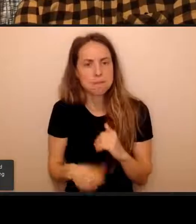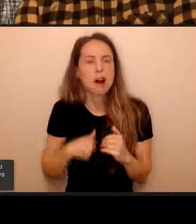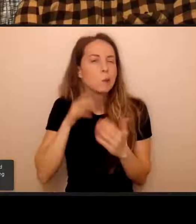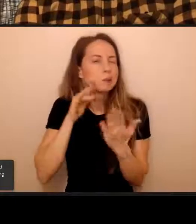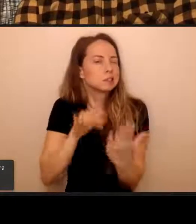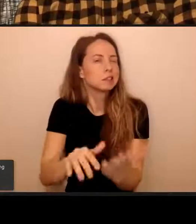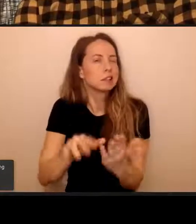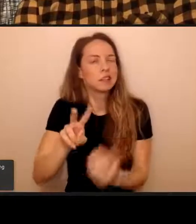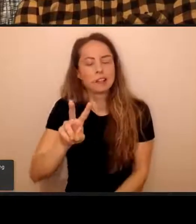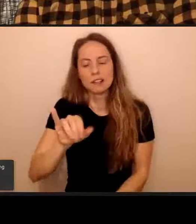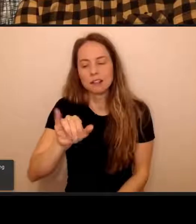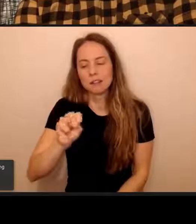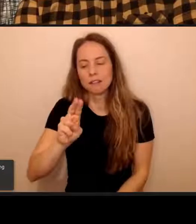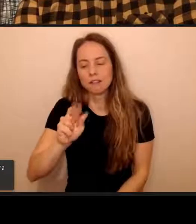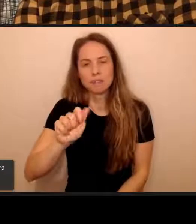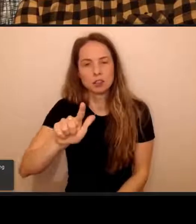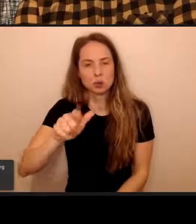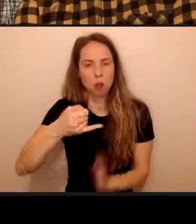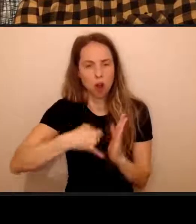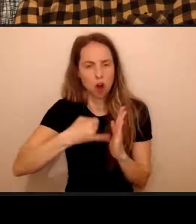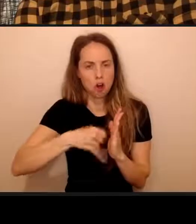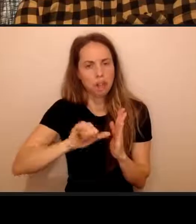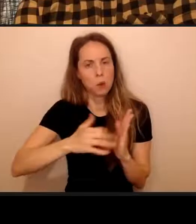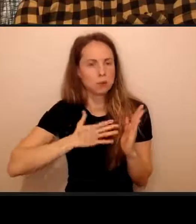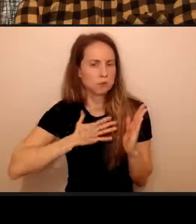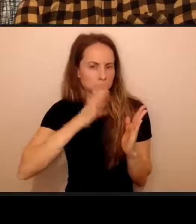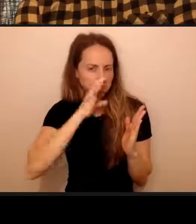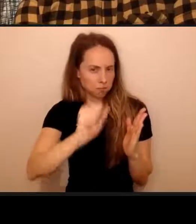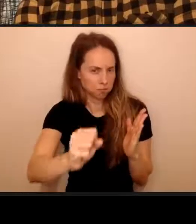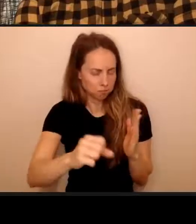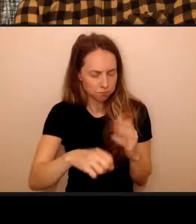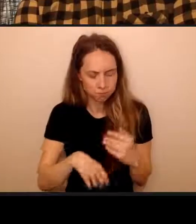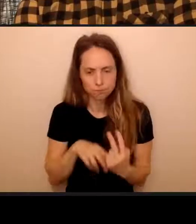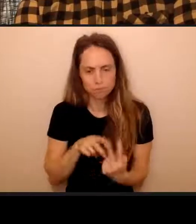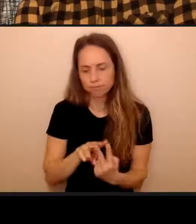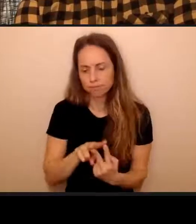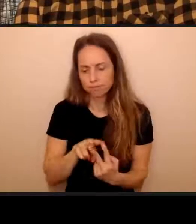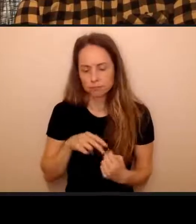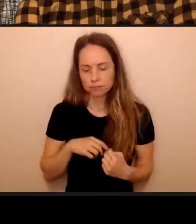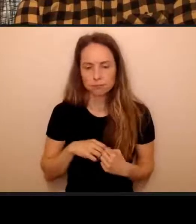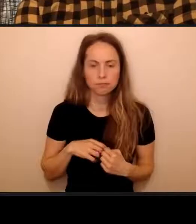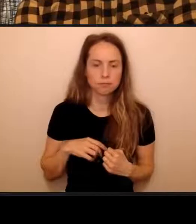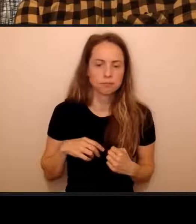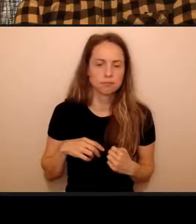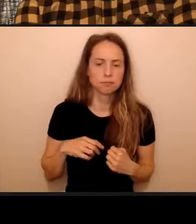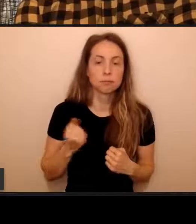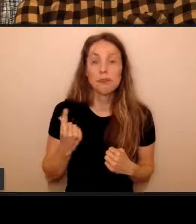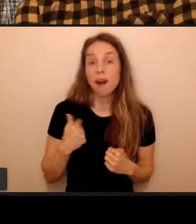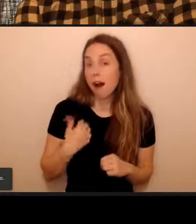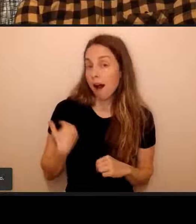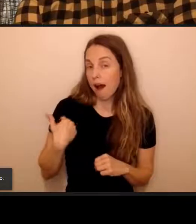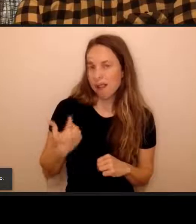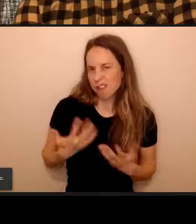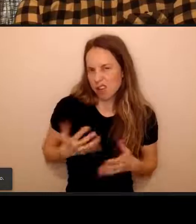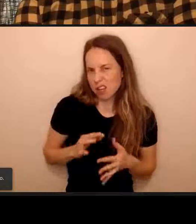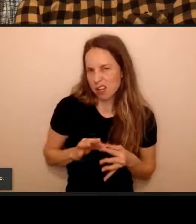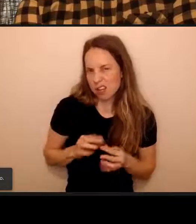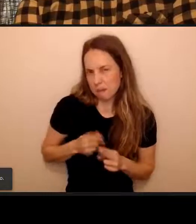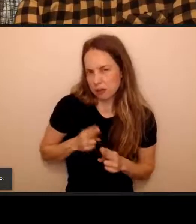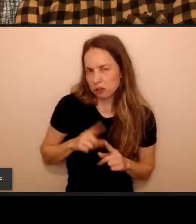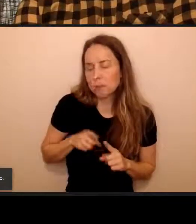of interest. So I mentioned this earlier. So she looked into,